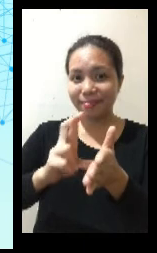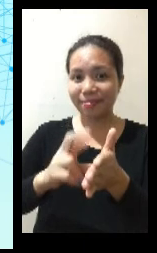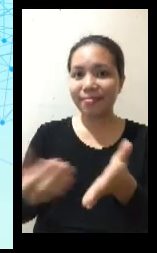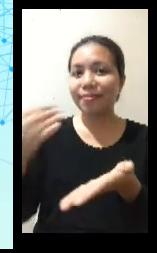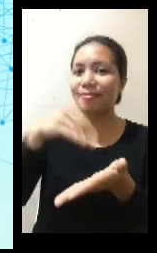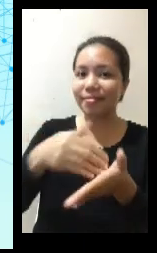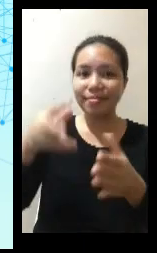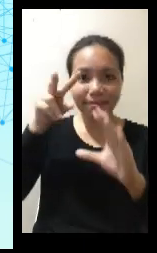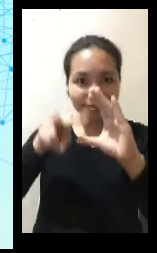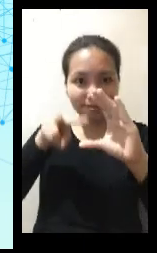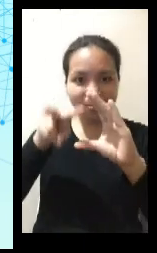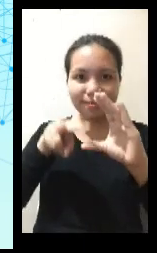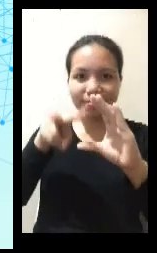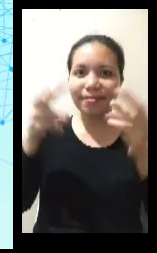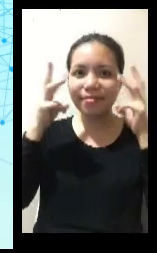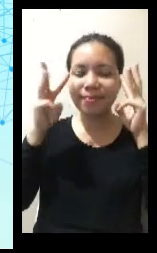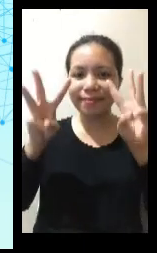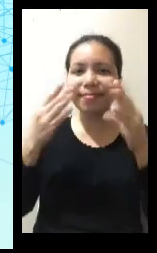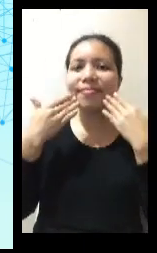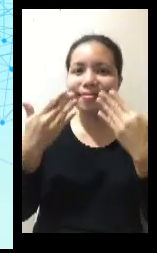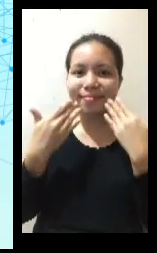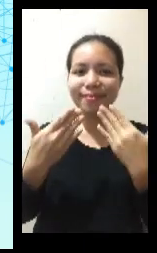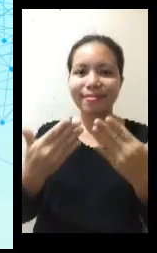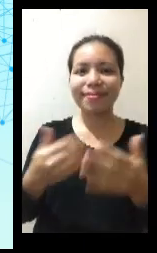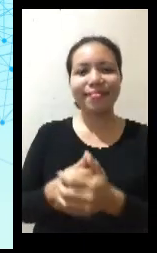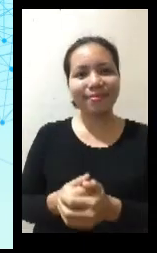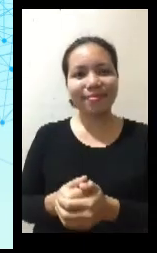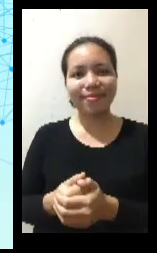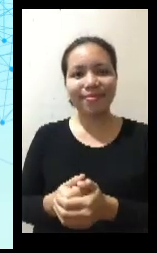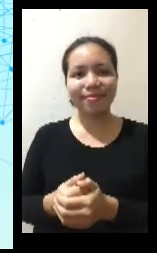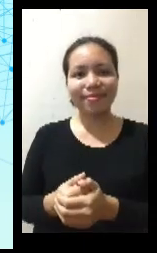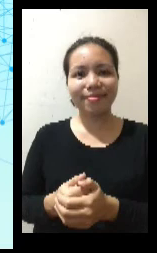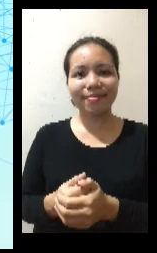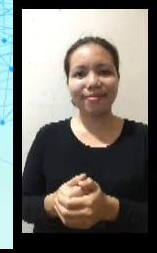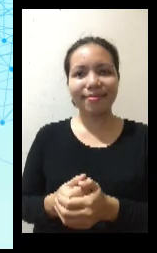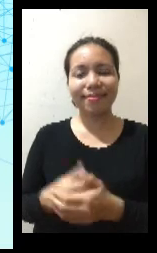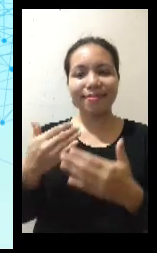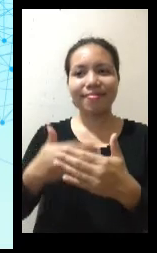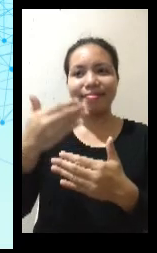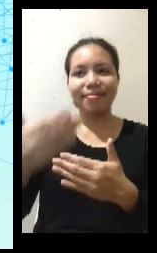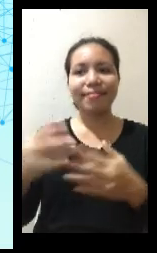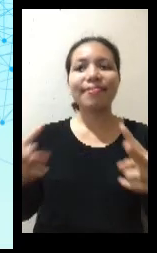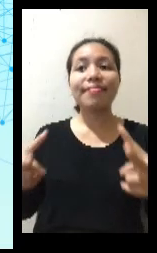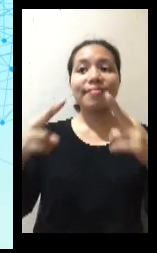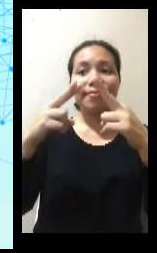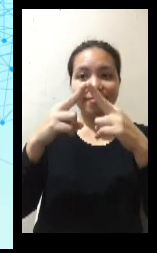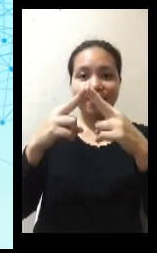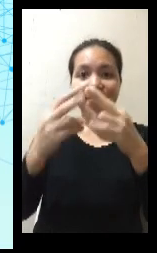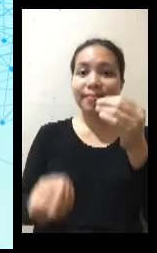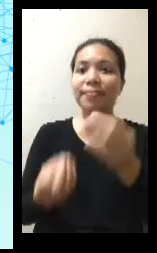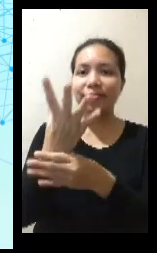of this video lesson and re-study. I hope you learned a lot from today's session. Thank you so much for tuning